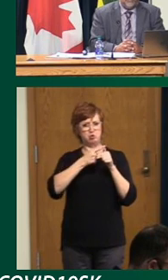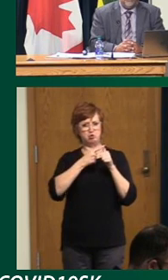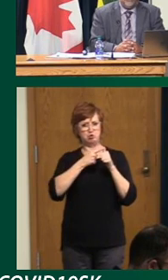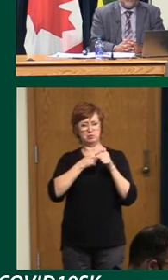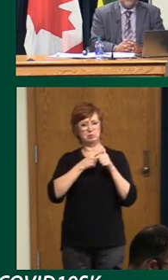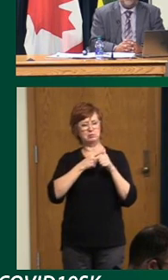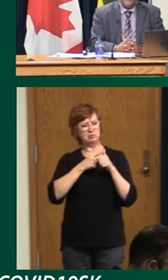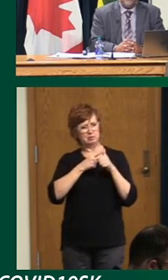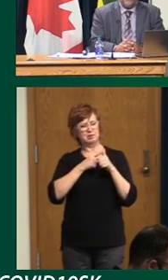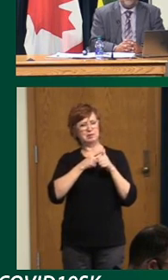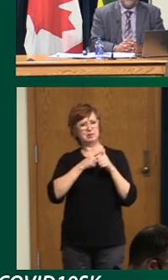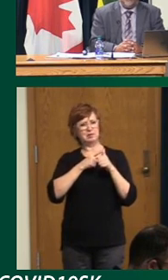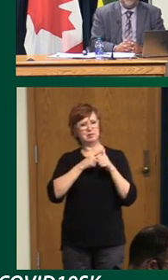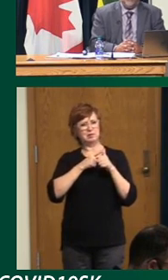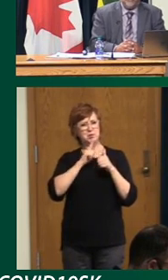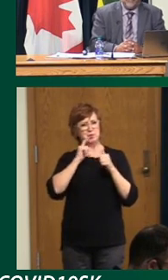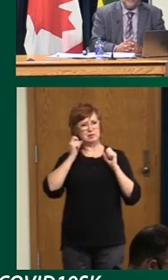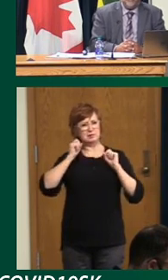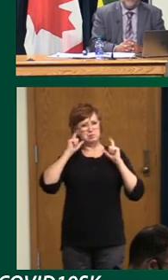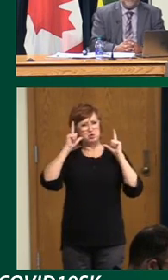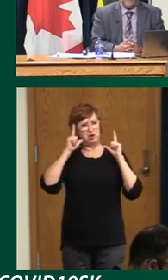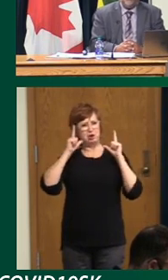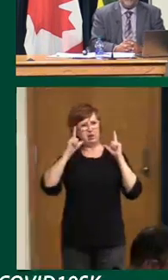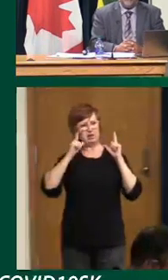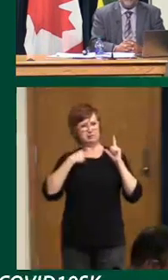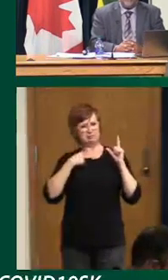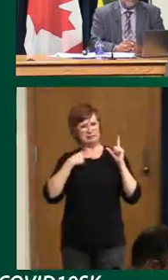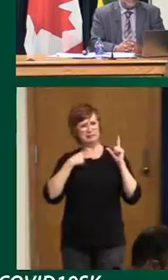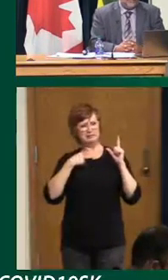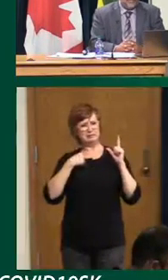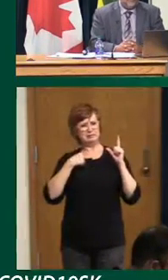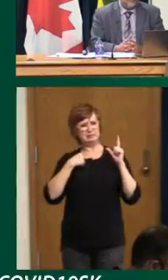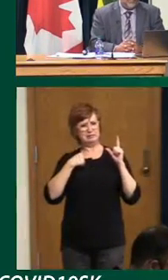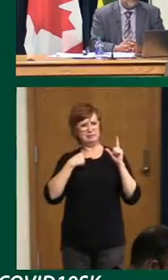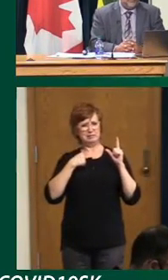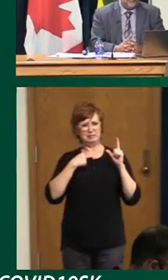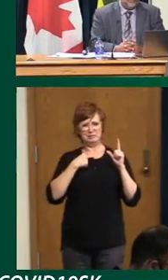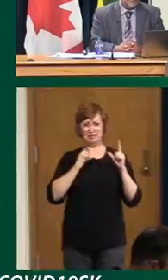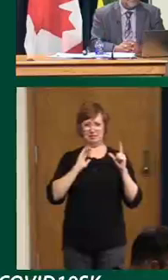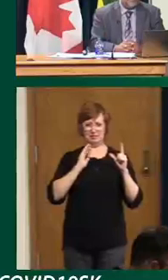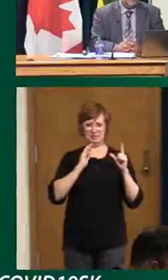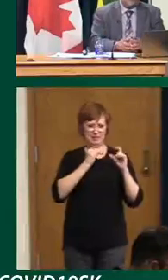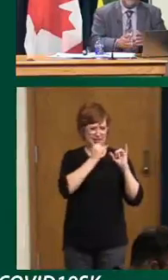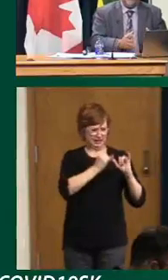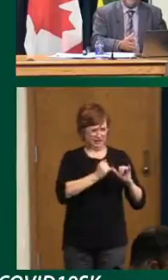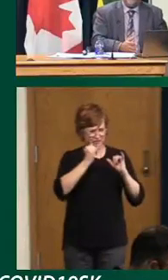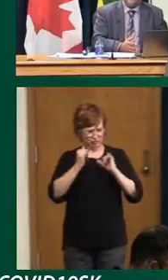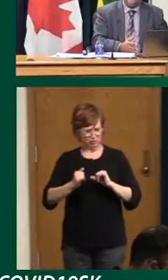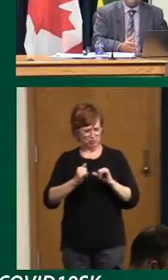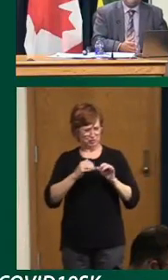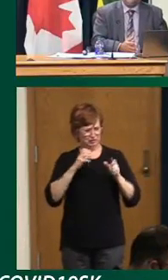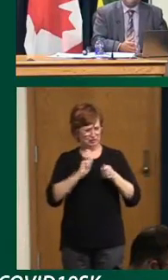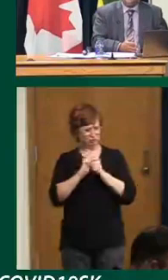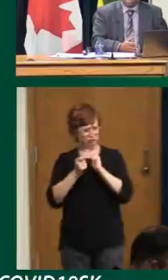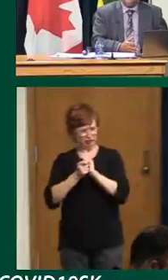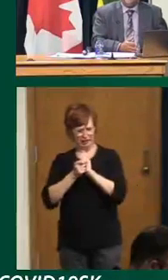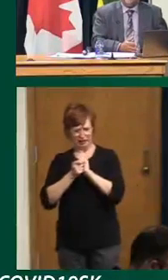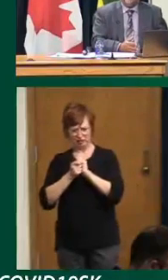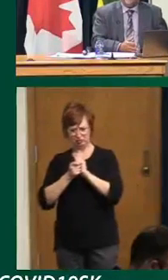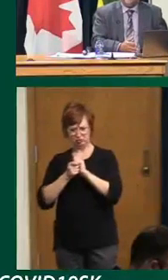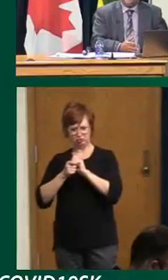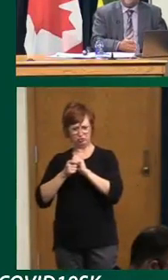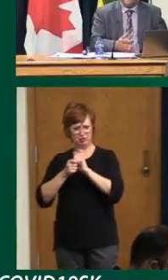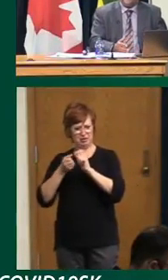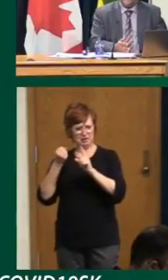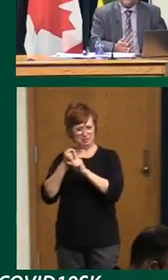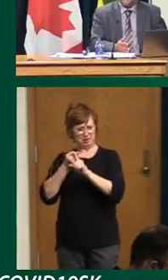it's surprising how individual actions can actually make an impact, but they have to happen. We can't say that we won't make any change in our